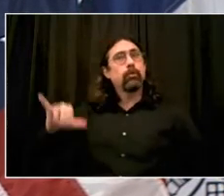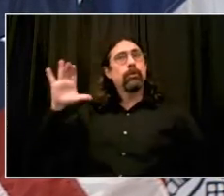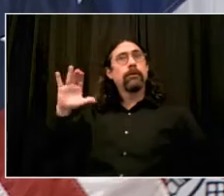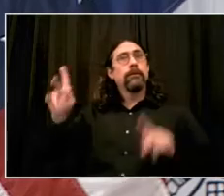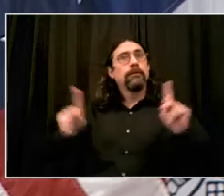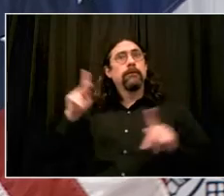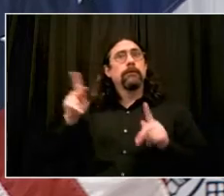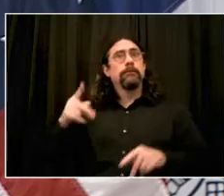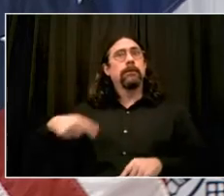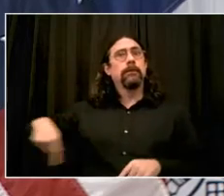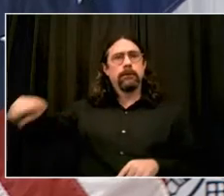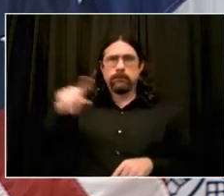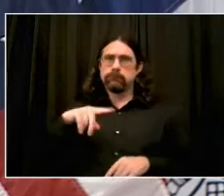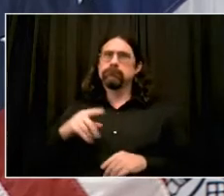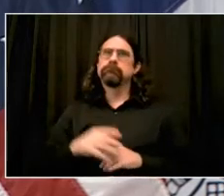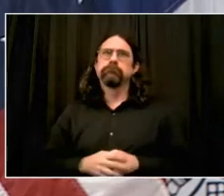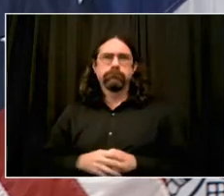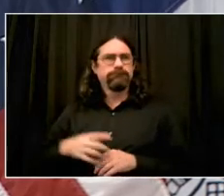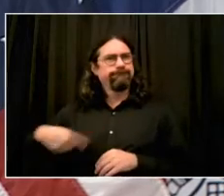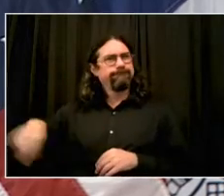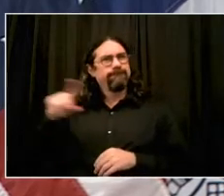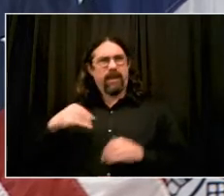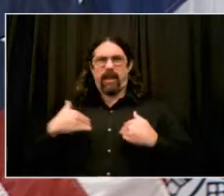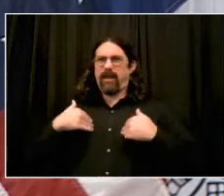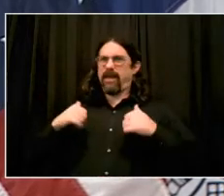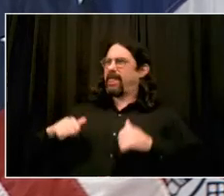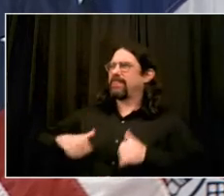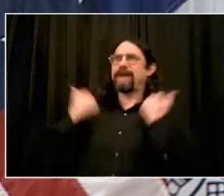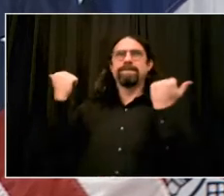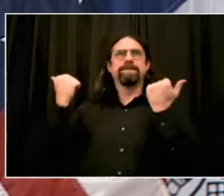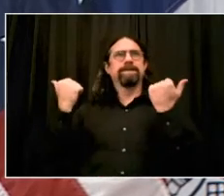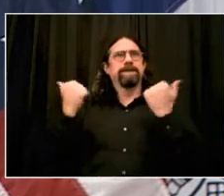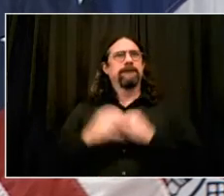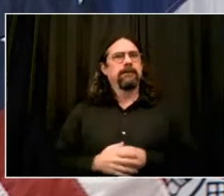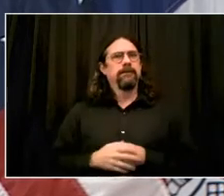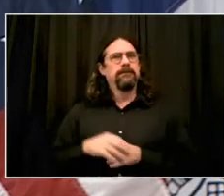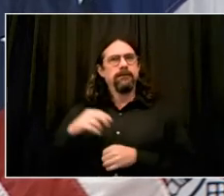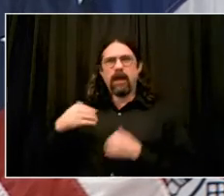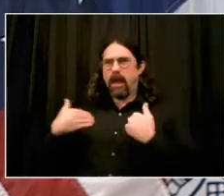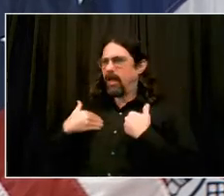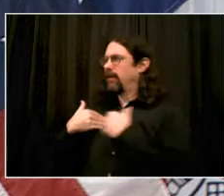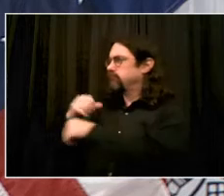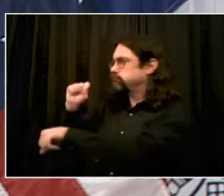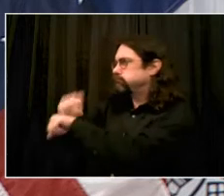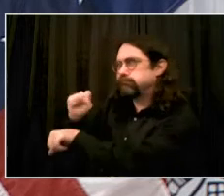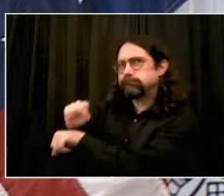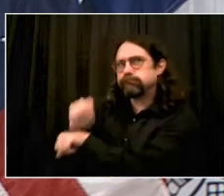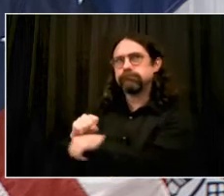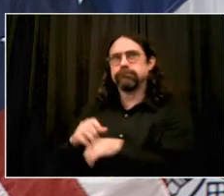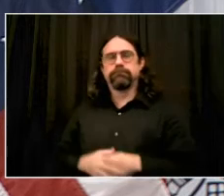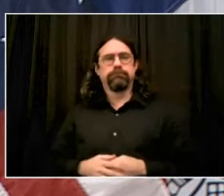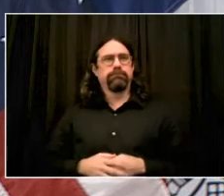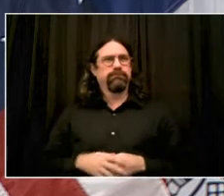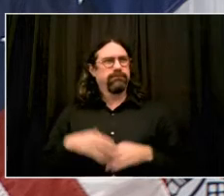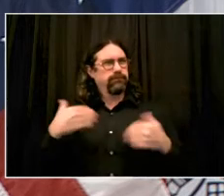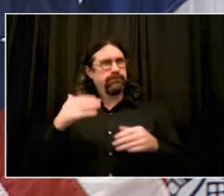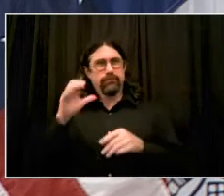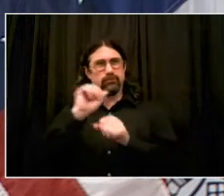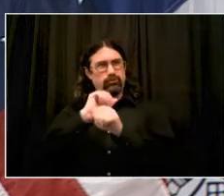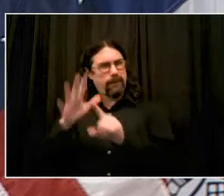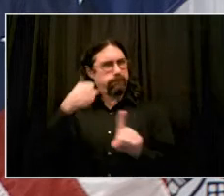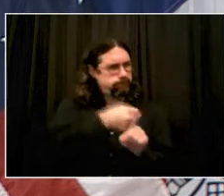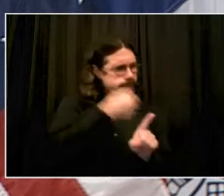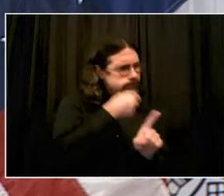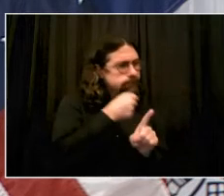also people's livelihoods. So many folks have been struggling to make ends meet and are feeling the challenges now